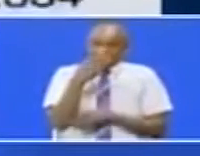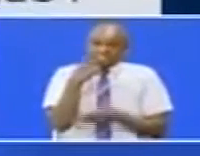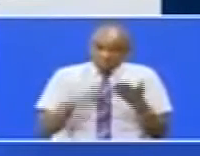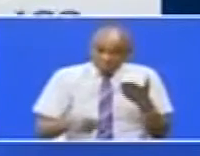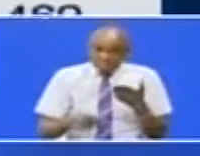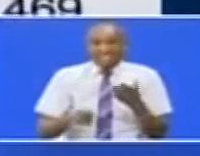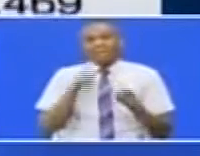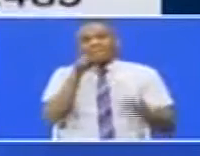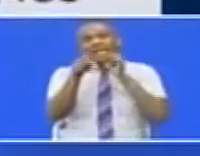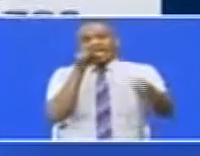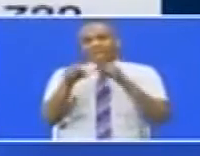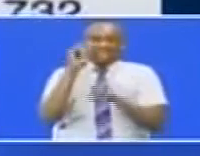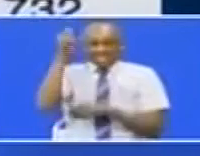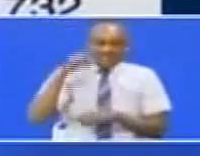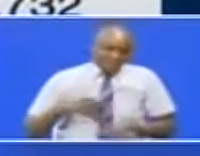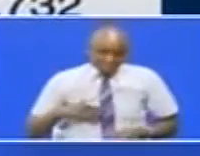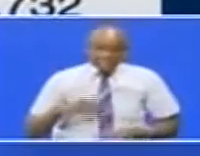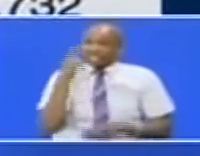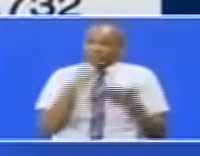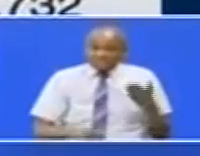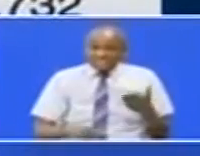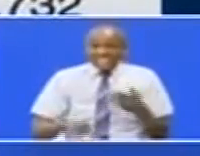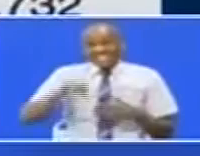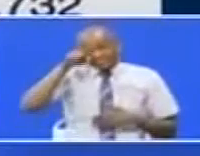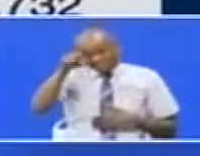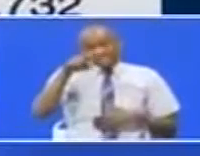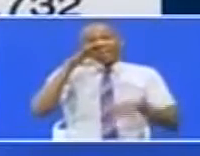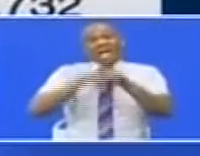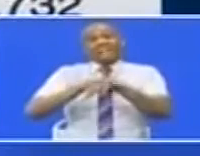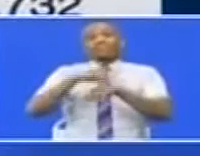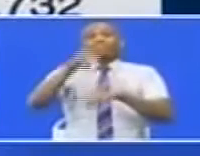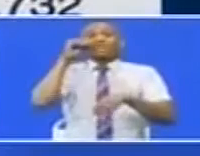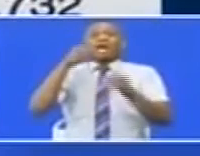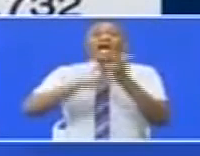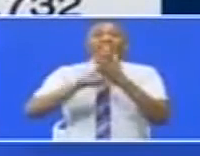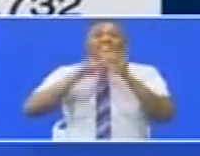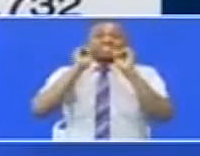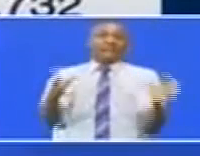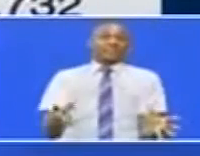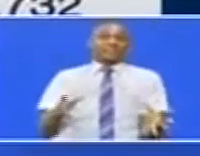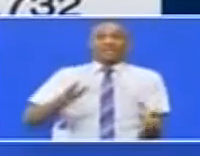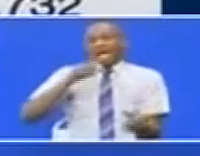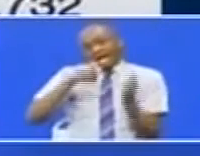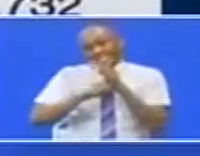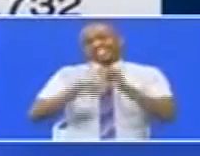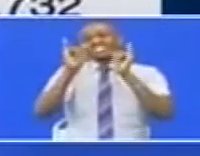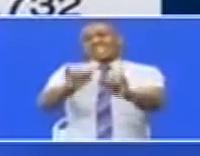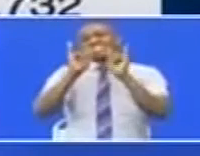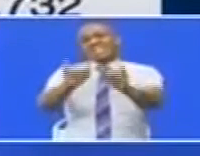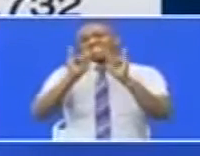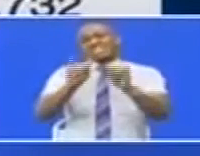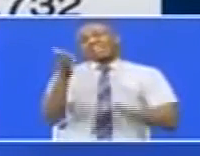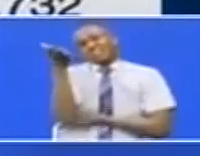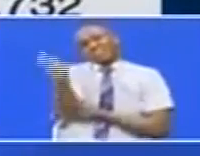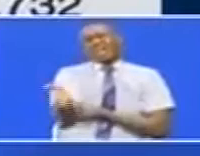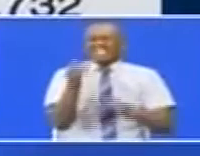is shifting the blame to Kenyans, whom he says are not collecting their IDs in time, adding that nearly